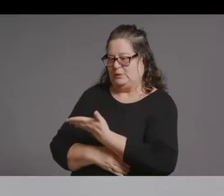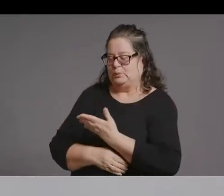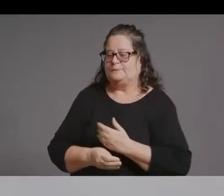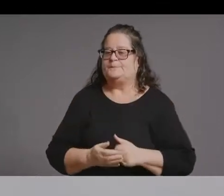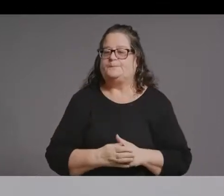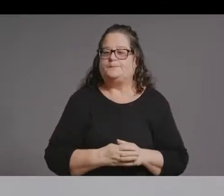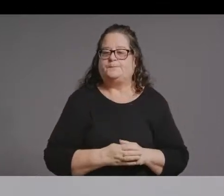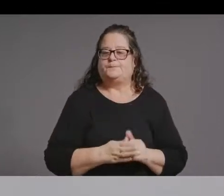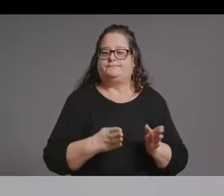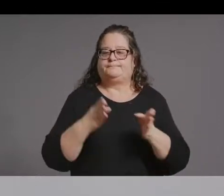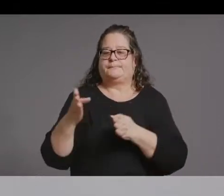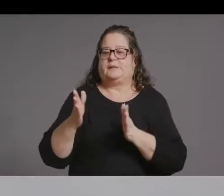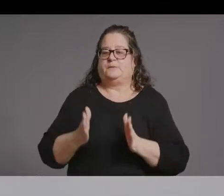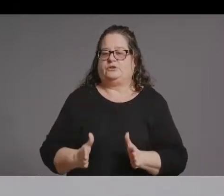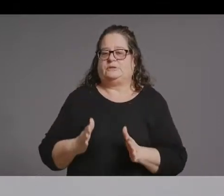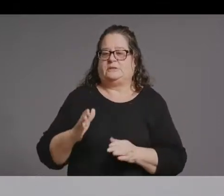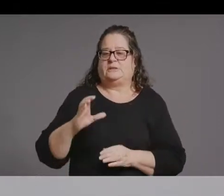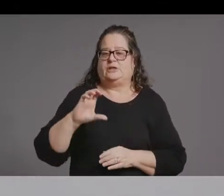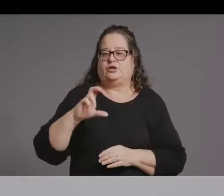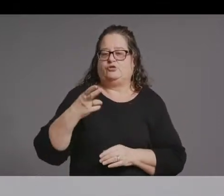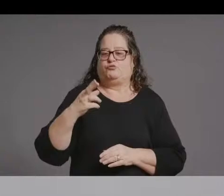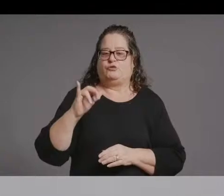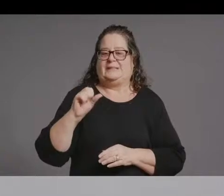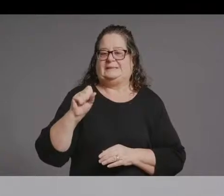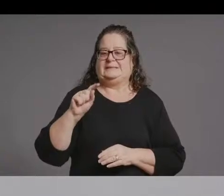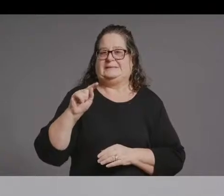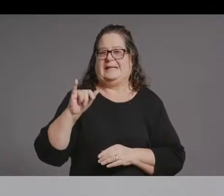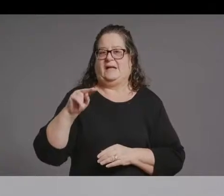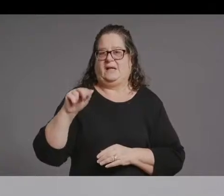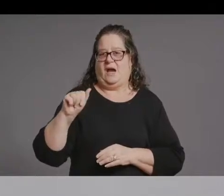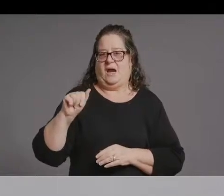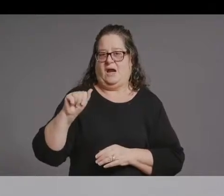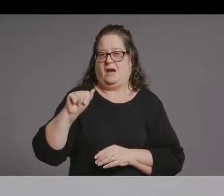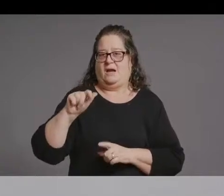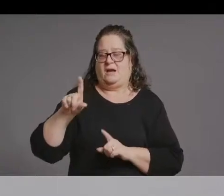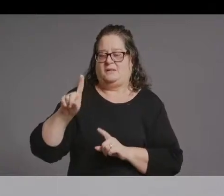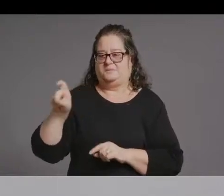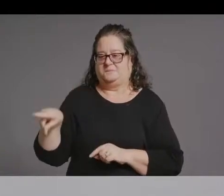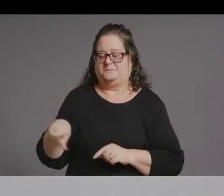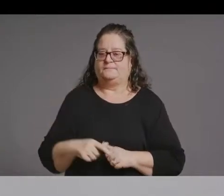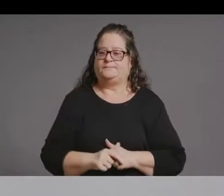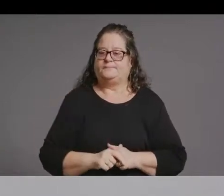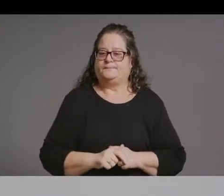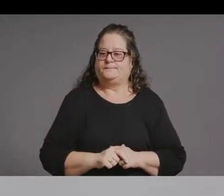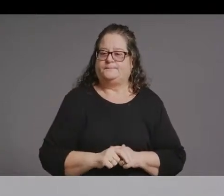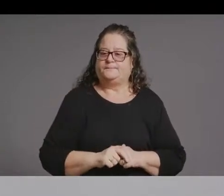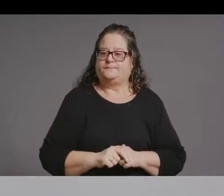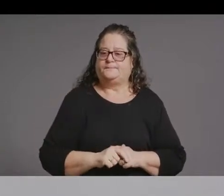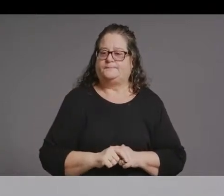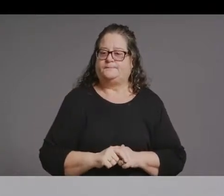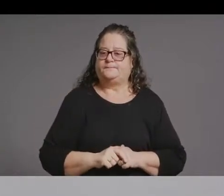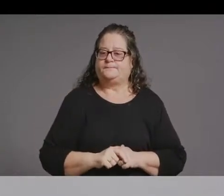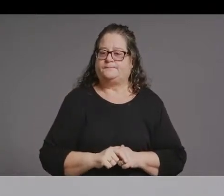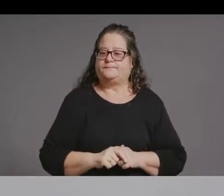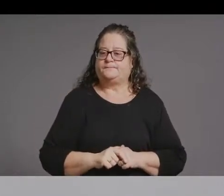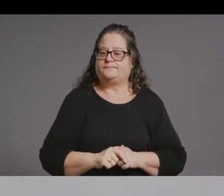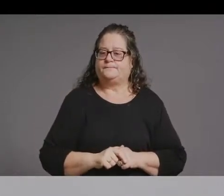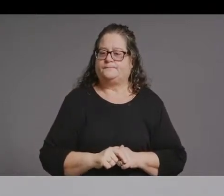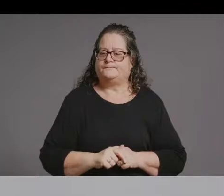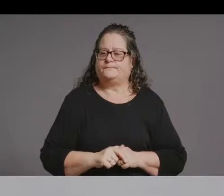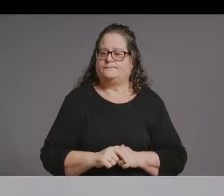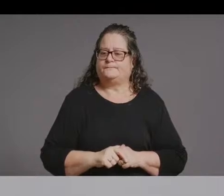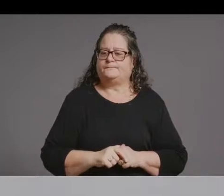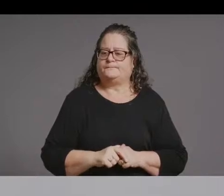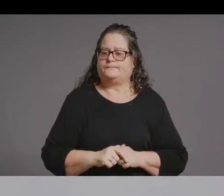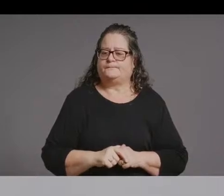Hi, Dr. Chris. So my question is kind of taking back off of what Howie and what I believe Alexandra just